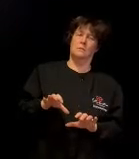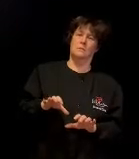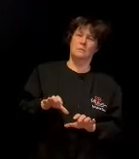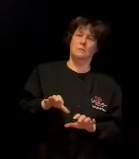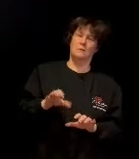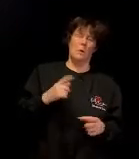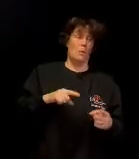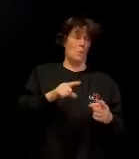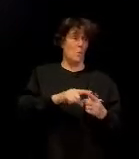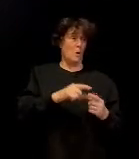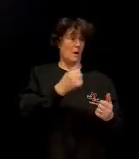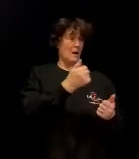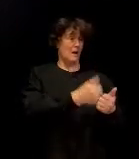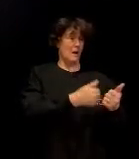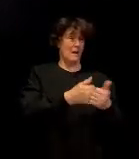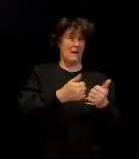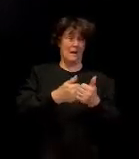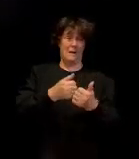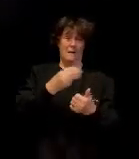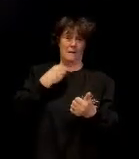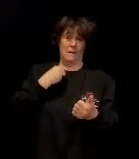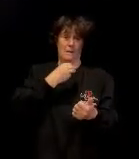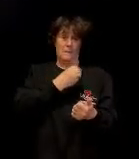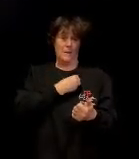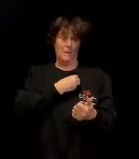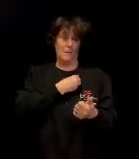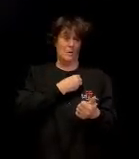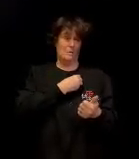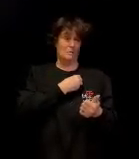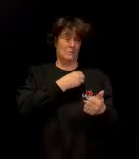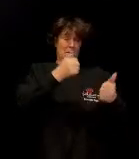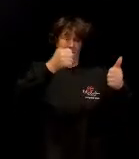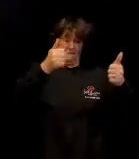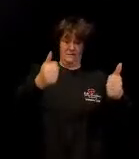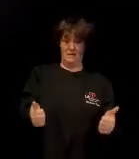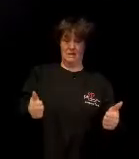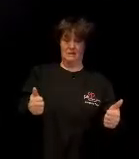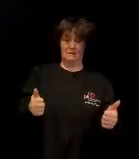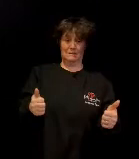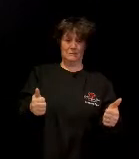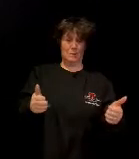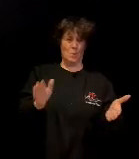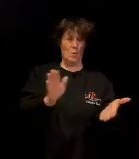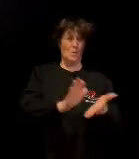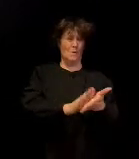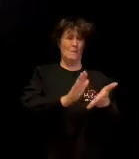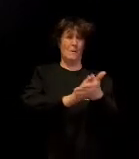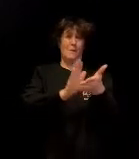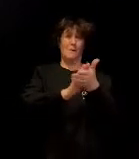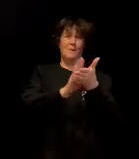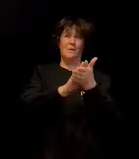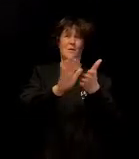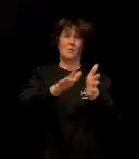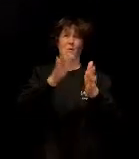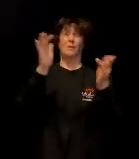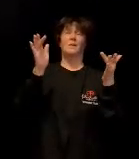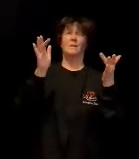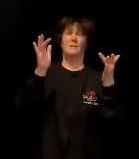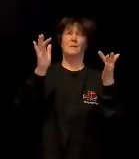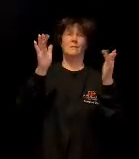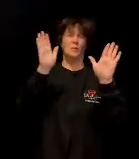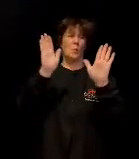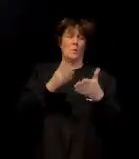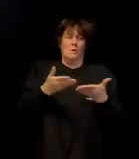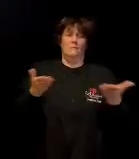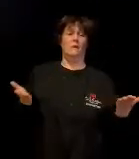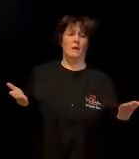workings of every member in the church are set, it's a beautiful thing. Amen. Amen. And that's us tonight,